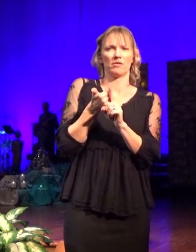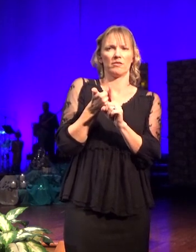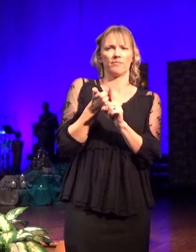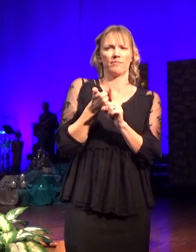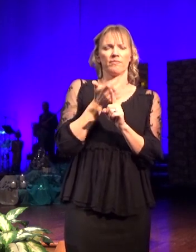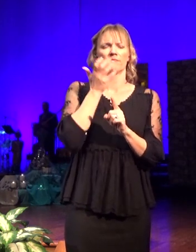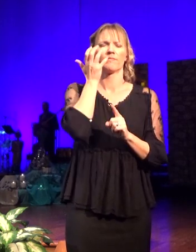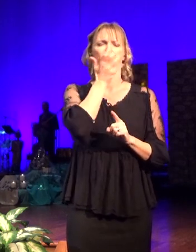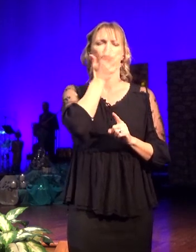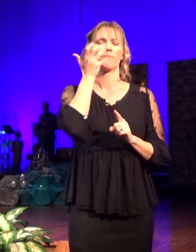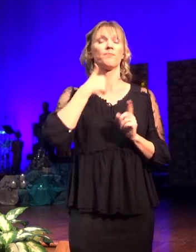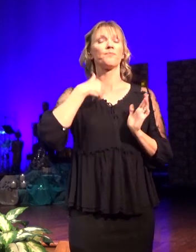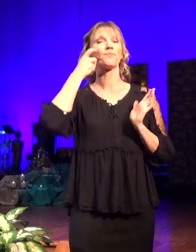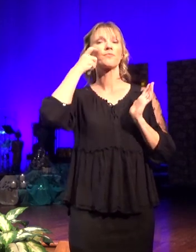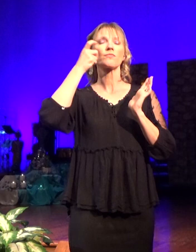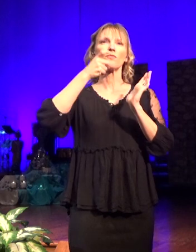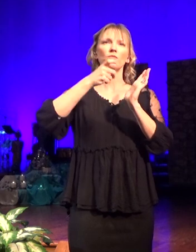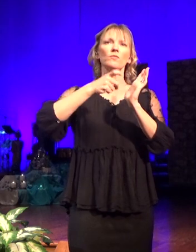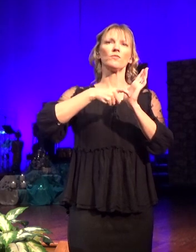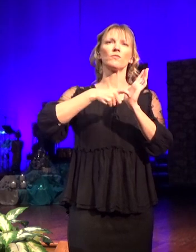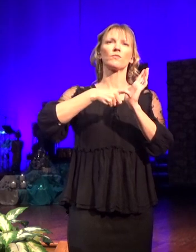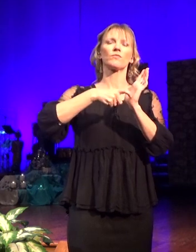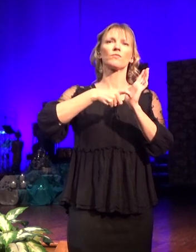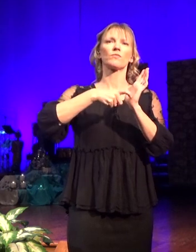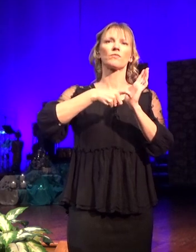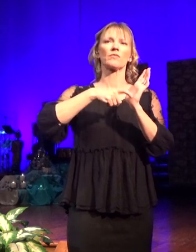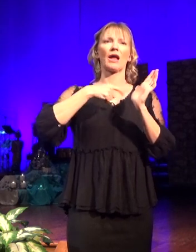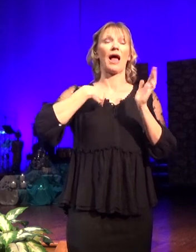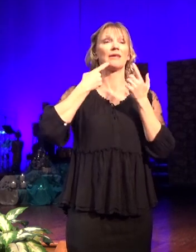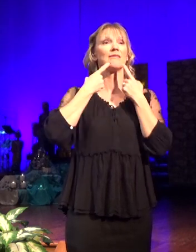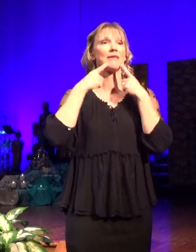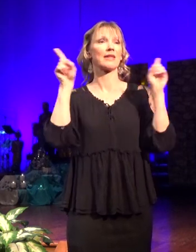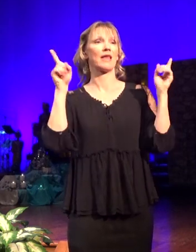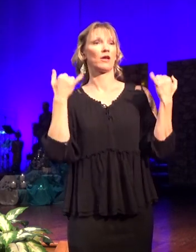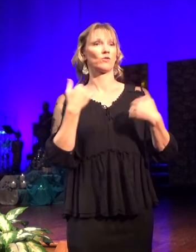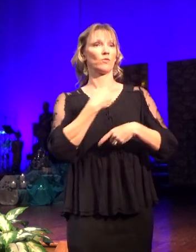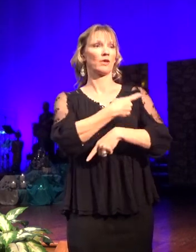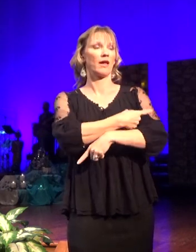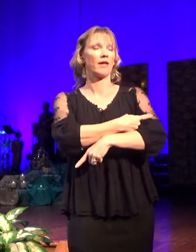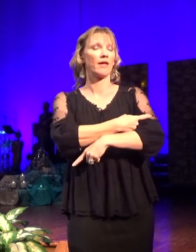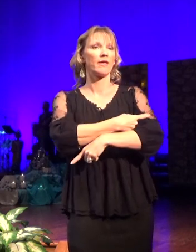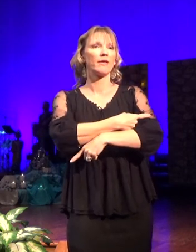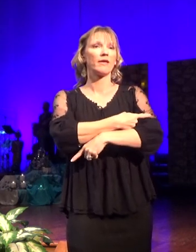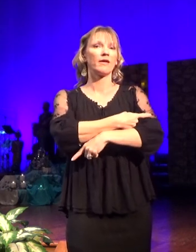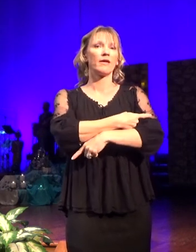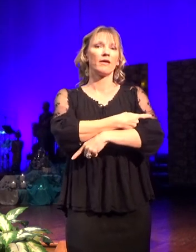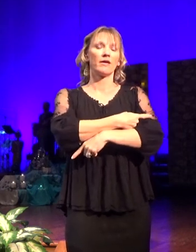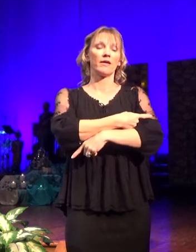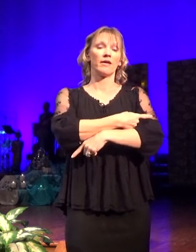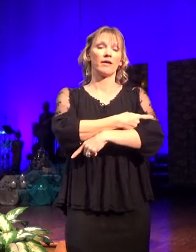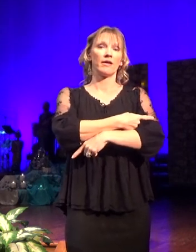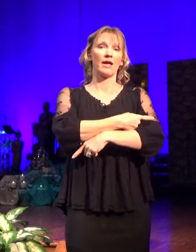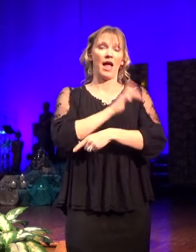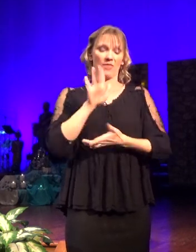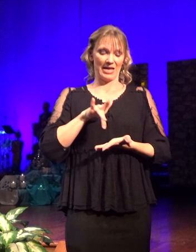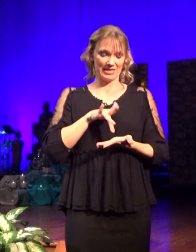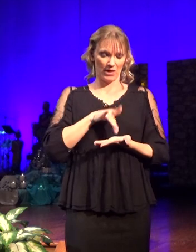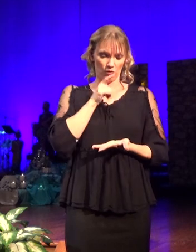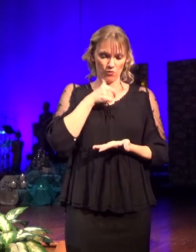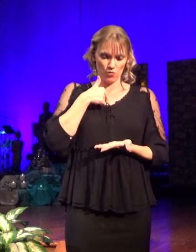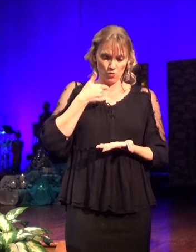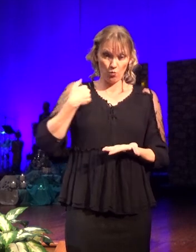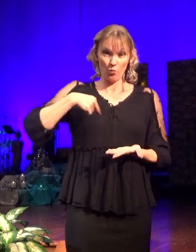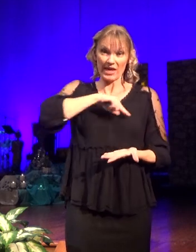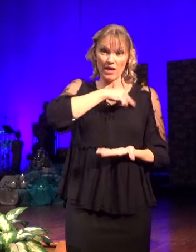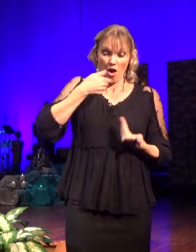Oh, and what I recognize and what I declare this day is that at the very center of who we are,